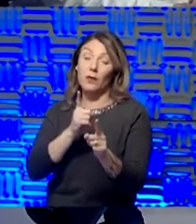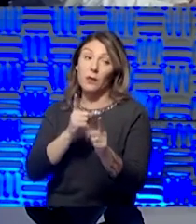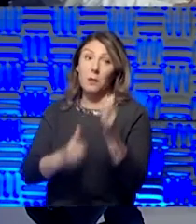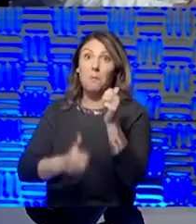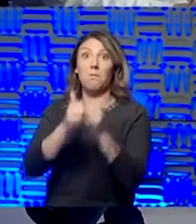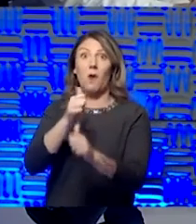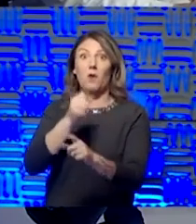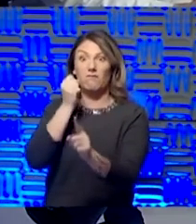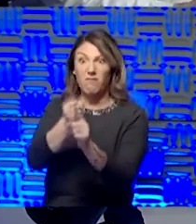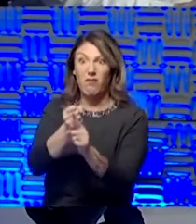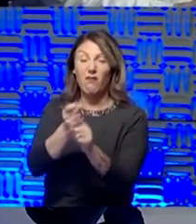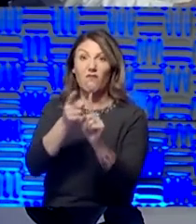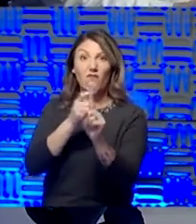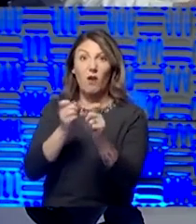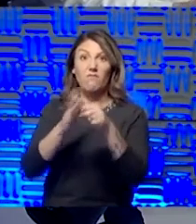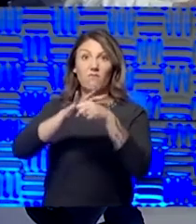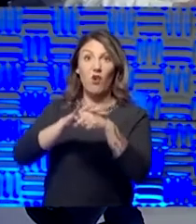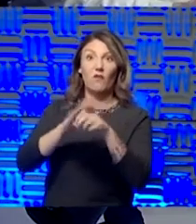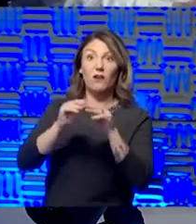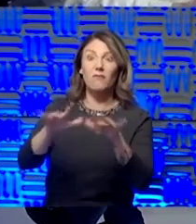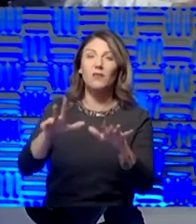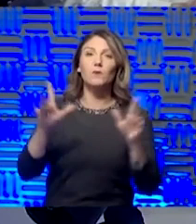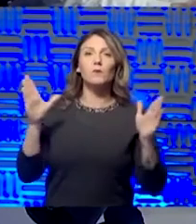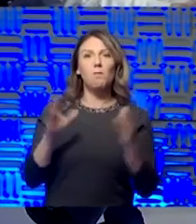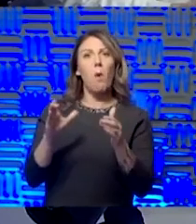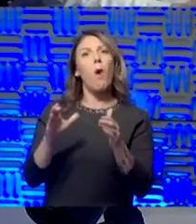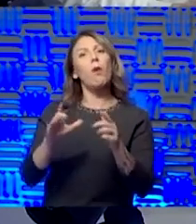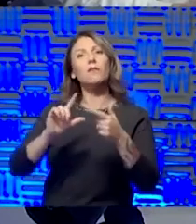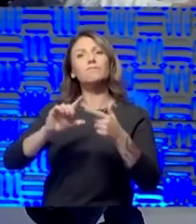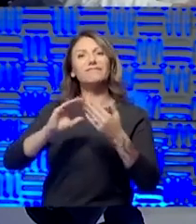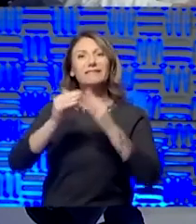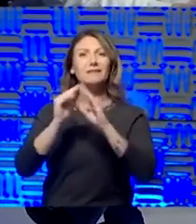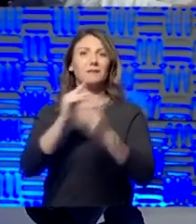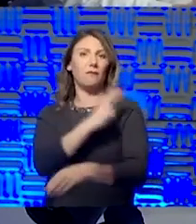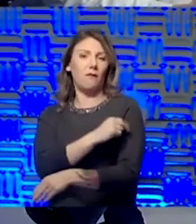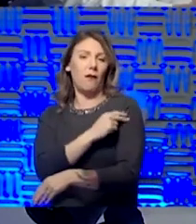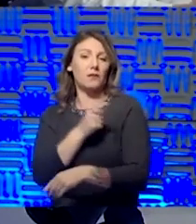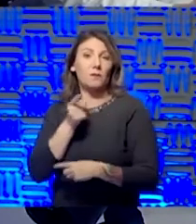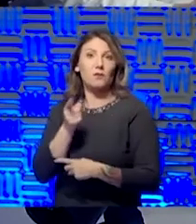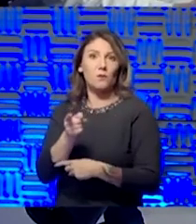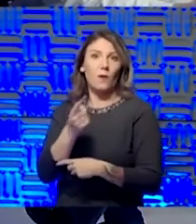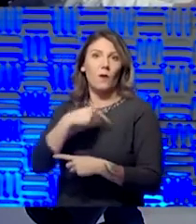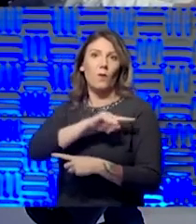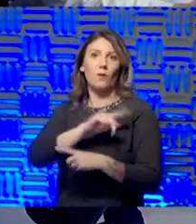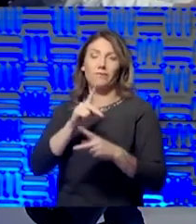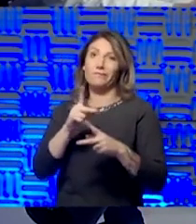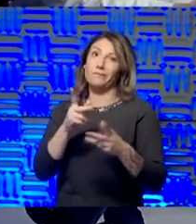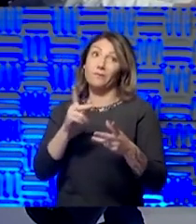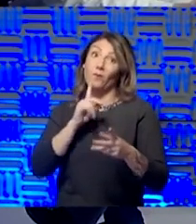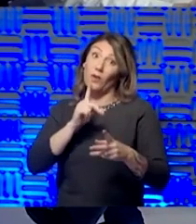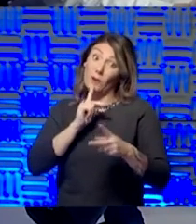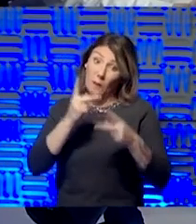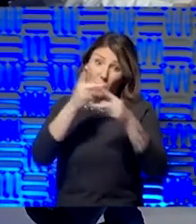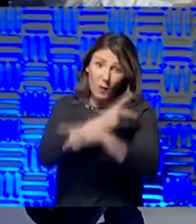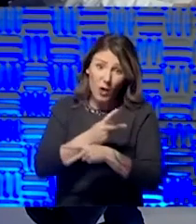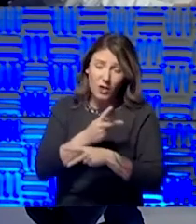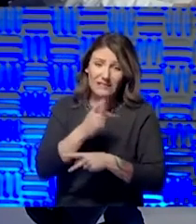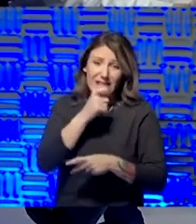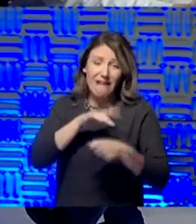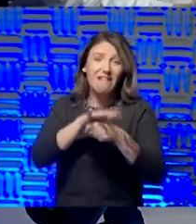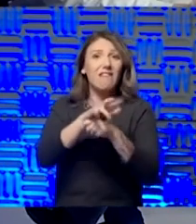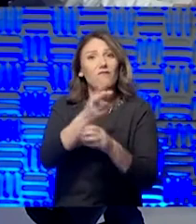that was actually a smaller hospital and a city hospital. So in some ways, they were almost even hit worse because they even had less